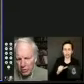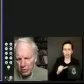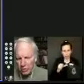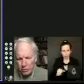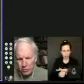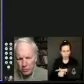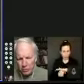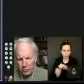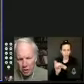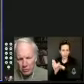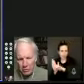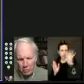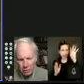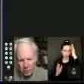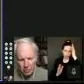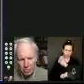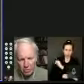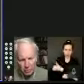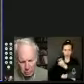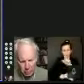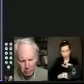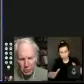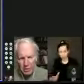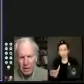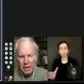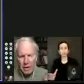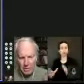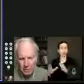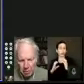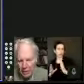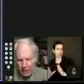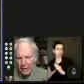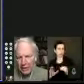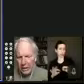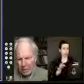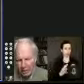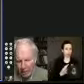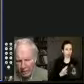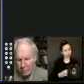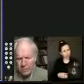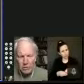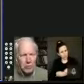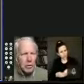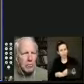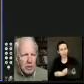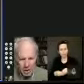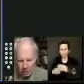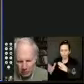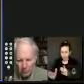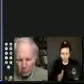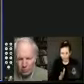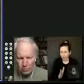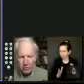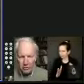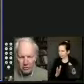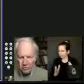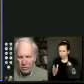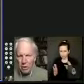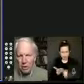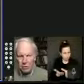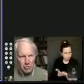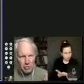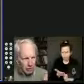must encourage consumers and families to participate in planning and evaluating treatment and support